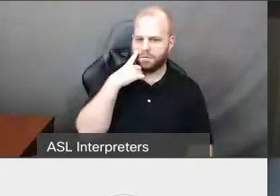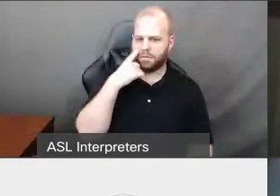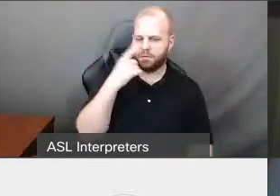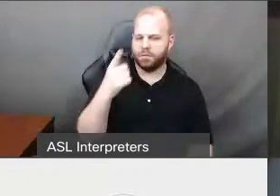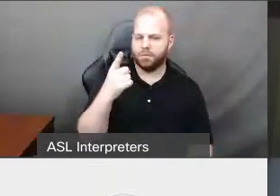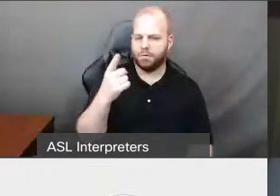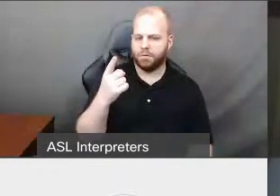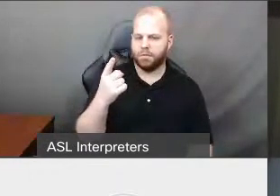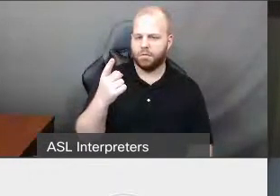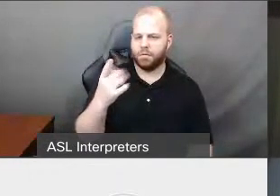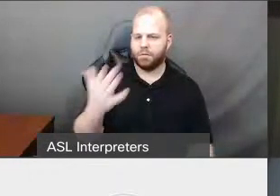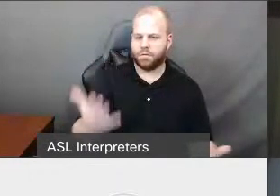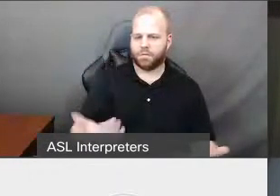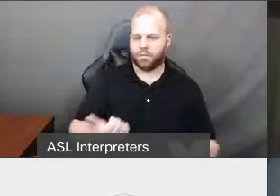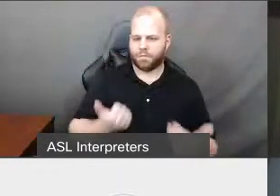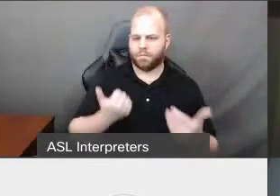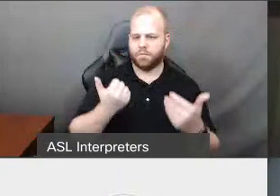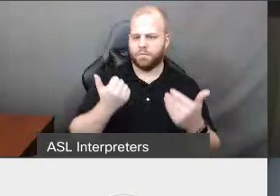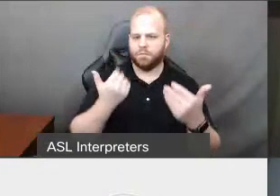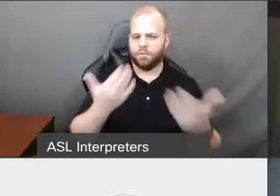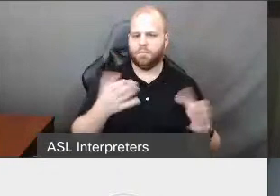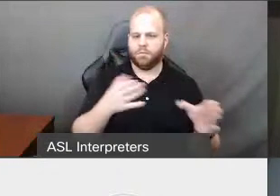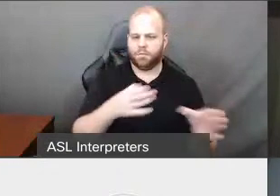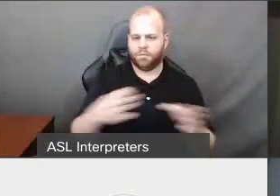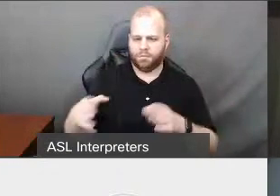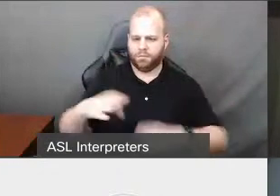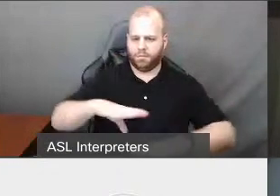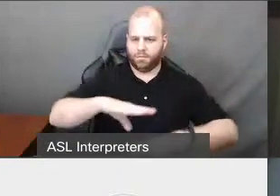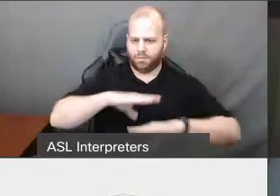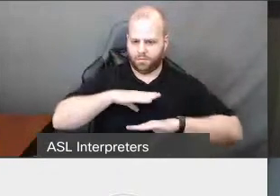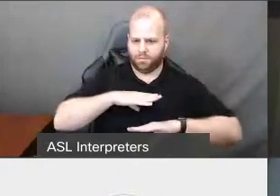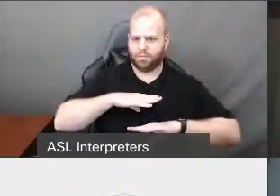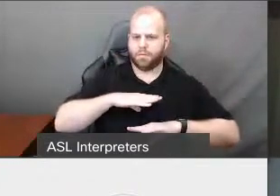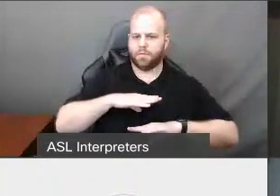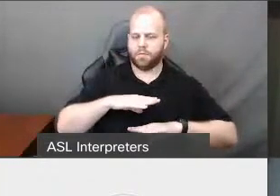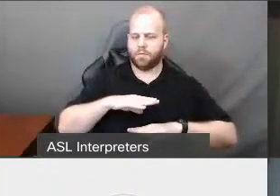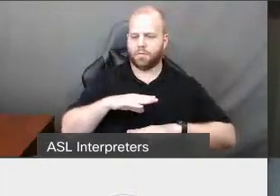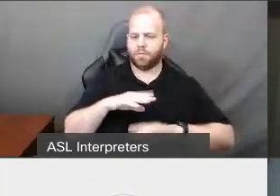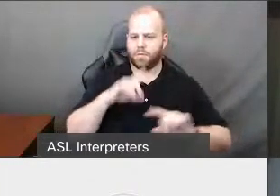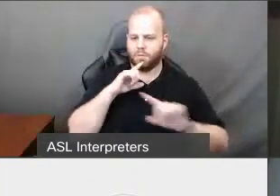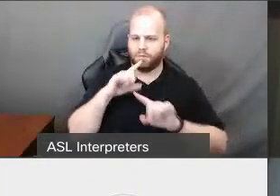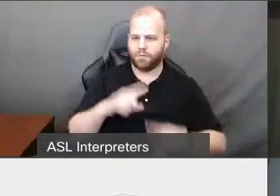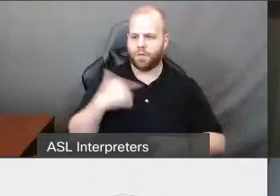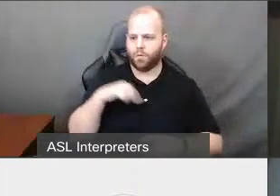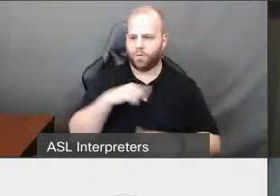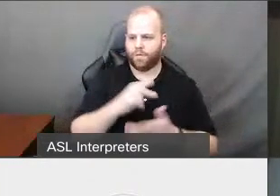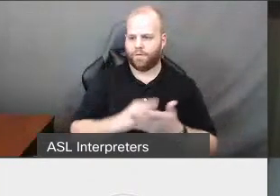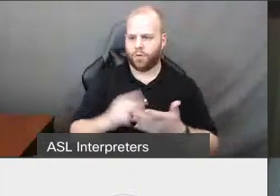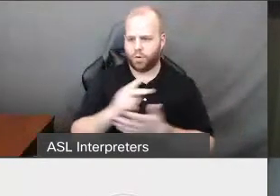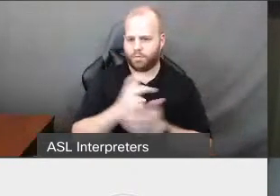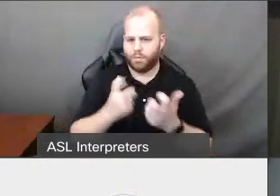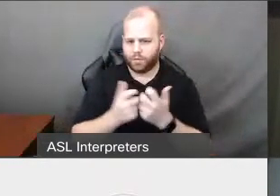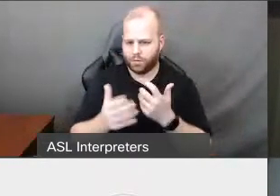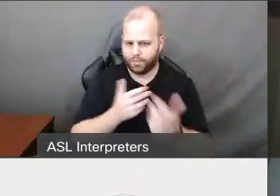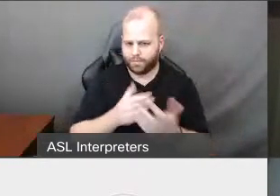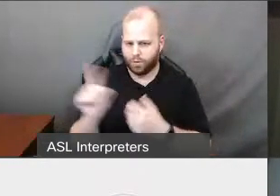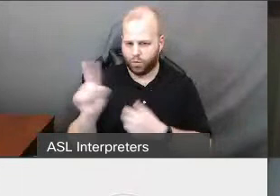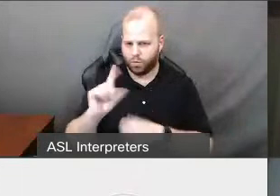meets ordinance, that our review is perfunctory, basically, no matter where it's